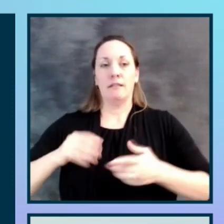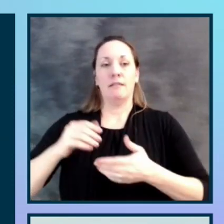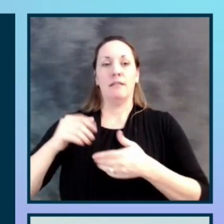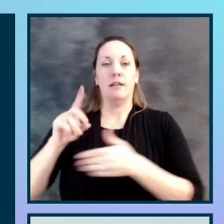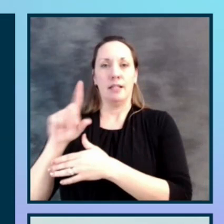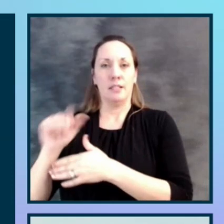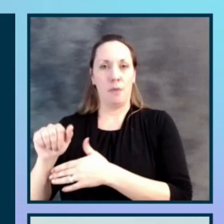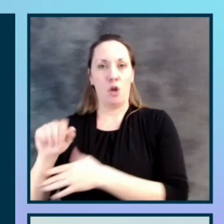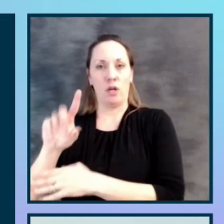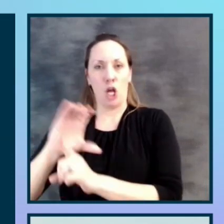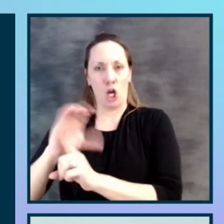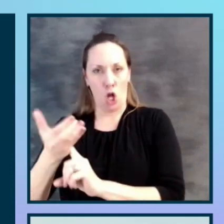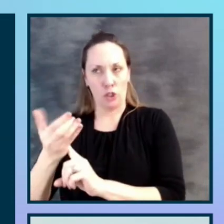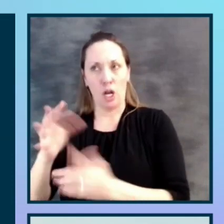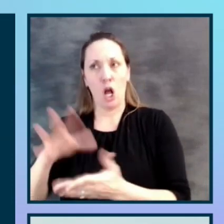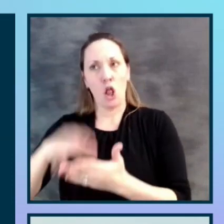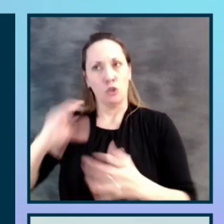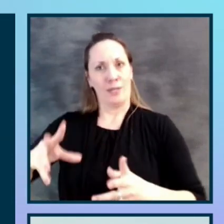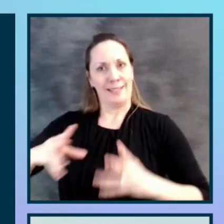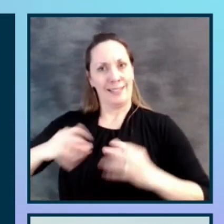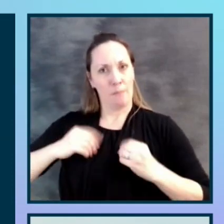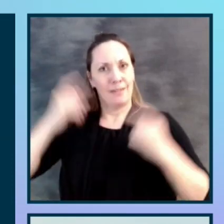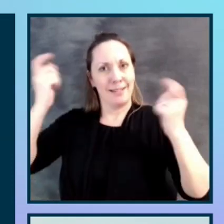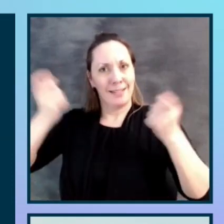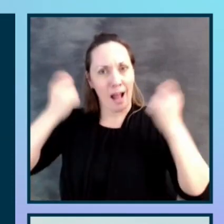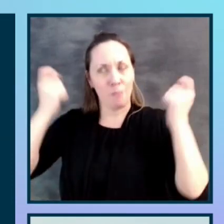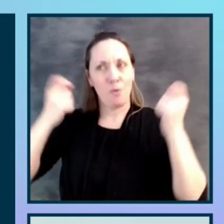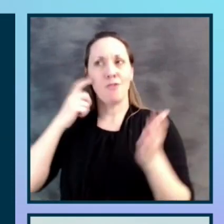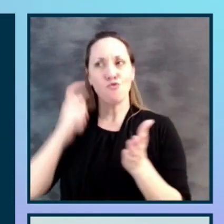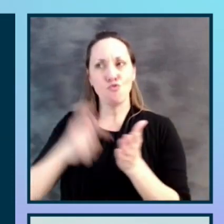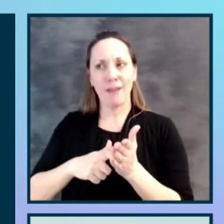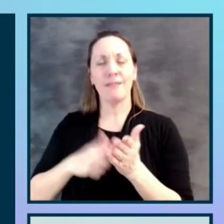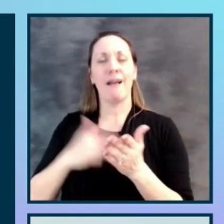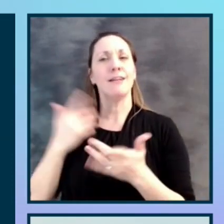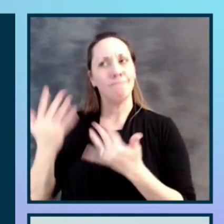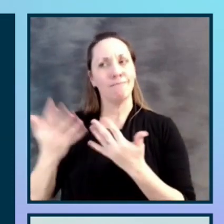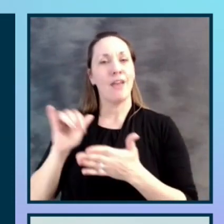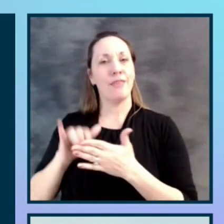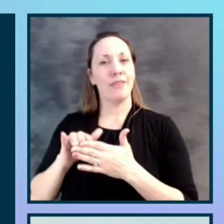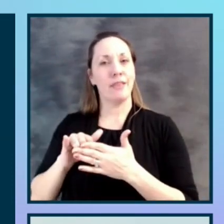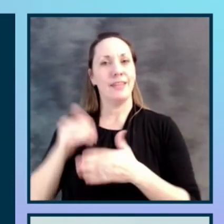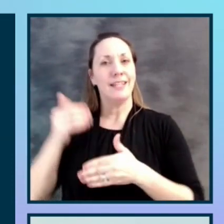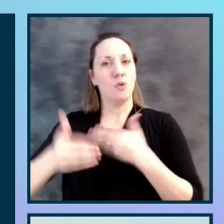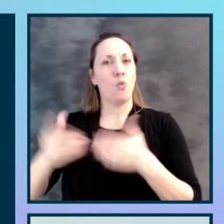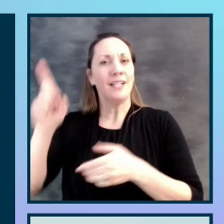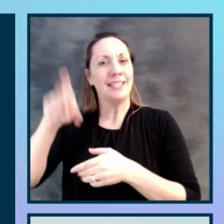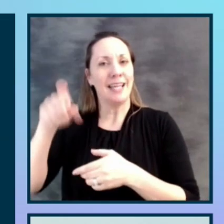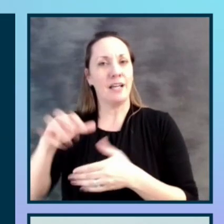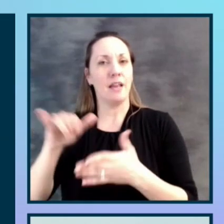accept, celebrate, and recognize varying perspectives is the first step towards building an accessible culture.